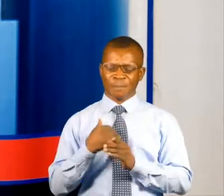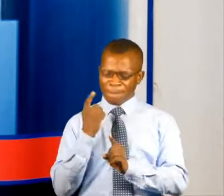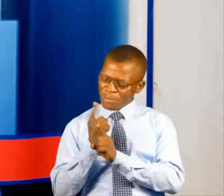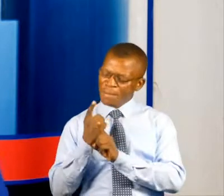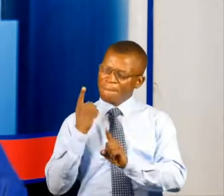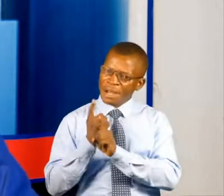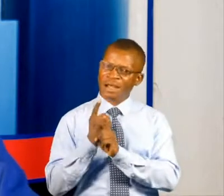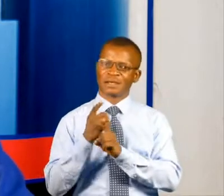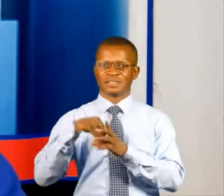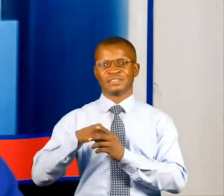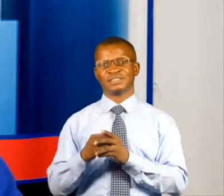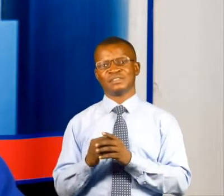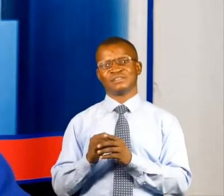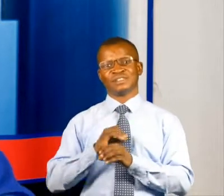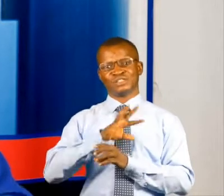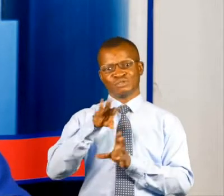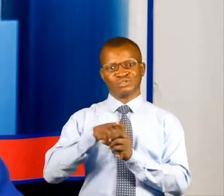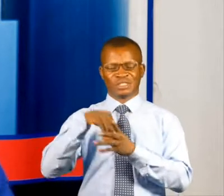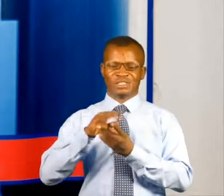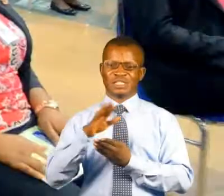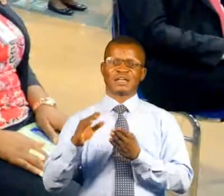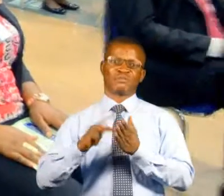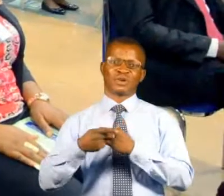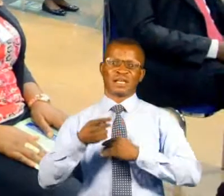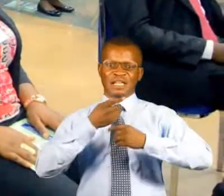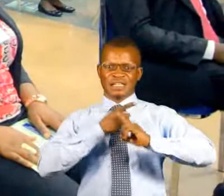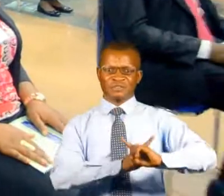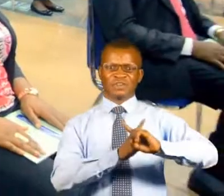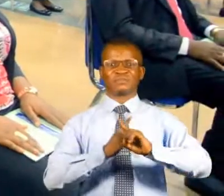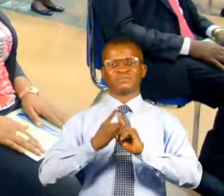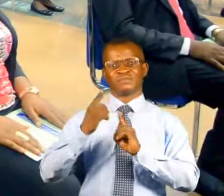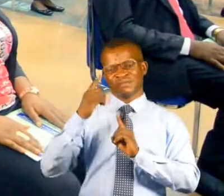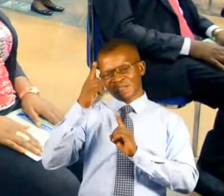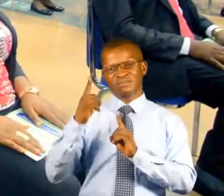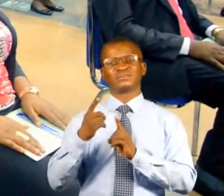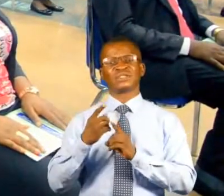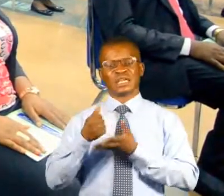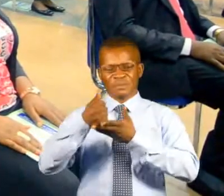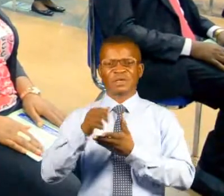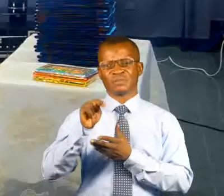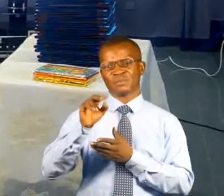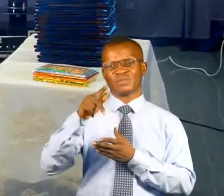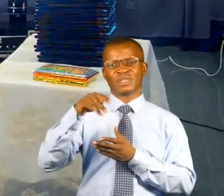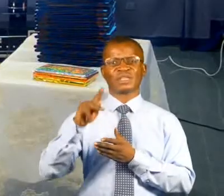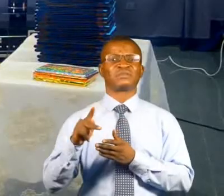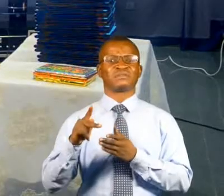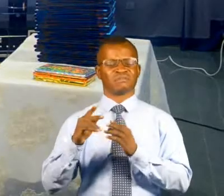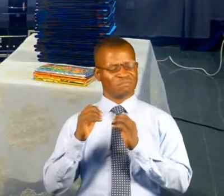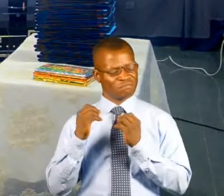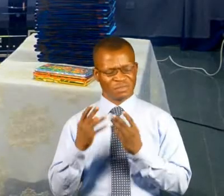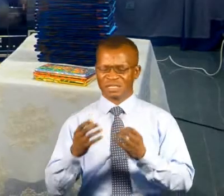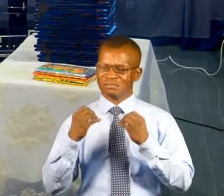know, so that they have a hands-on in their program. The Defense Intelligence is helping NAPTIP a lot by way of training NTP in the